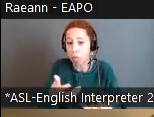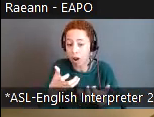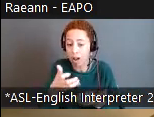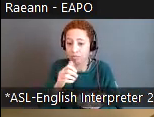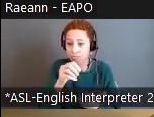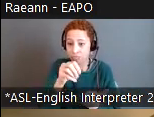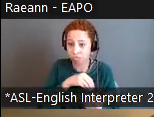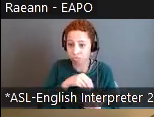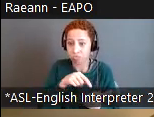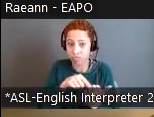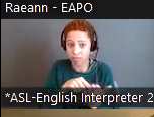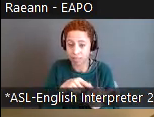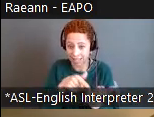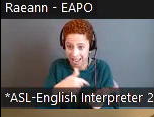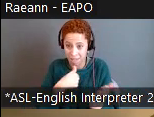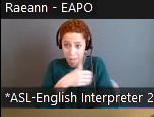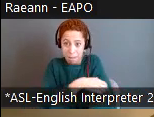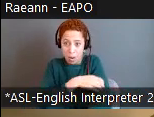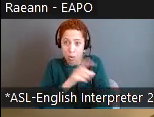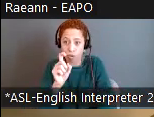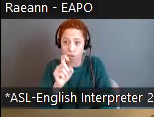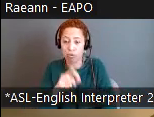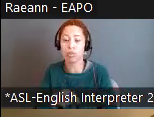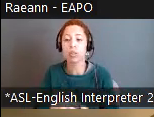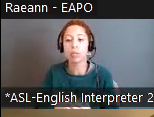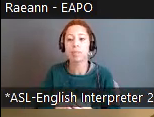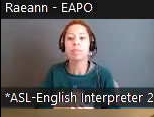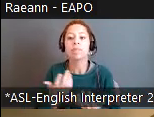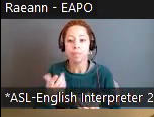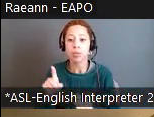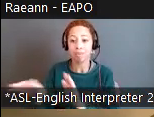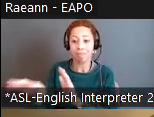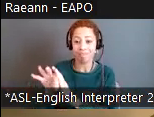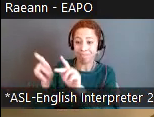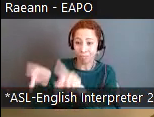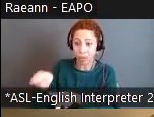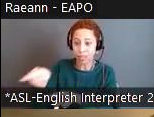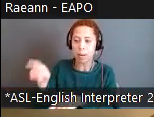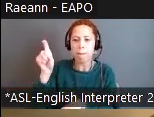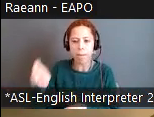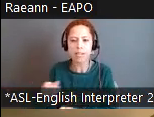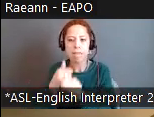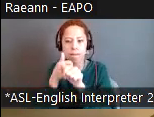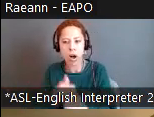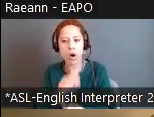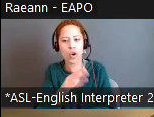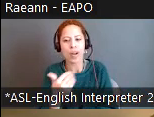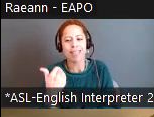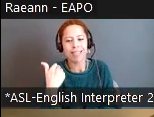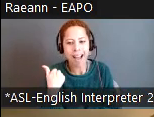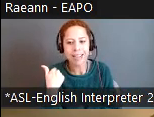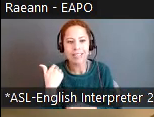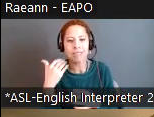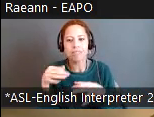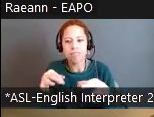So technically, your attorney needs to follow your last known wishes, whether that's been